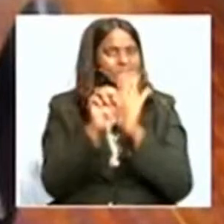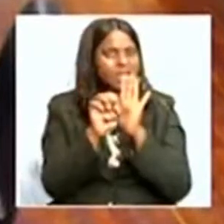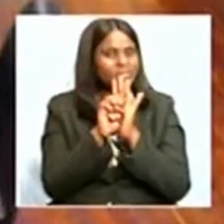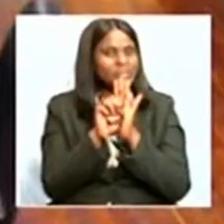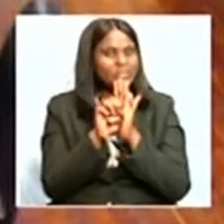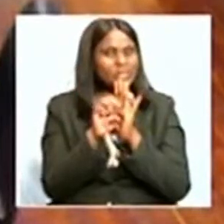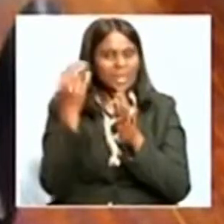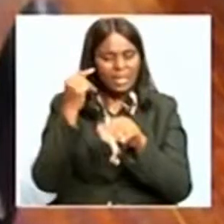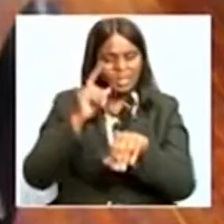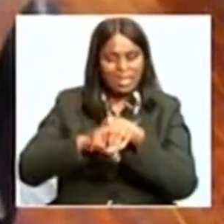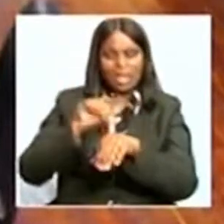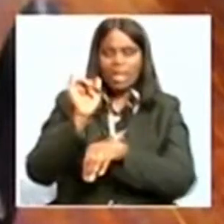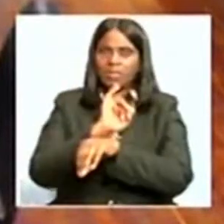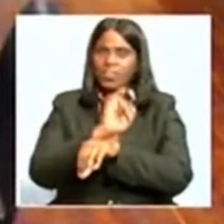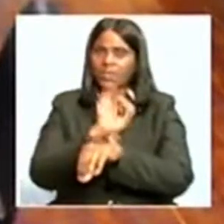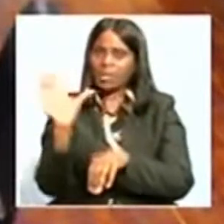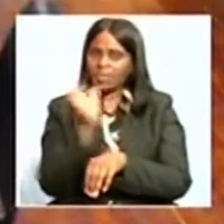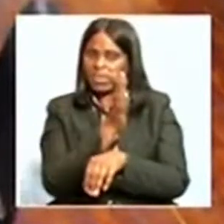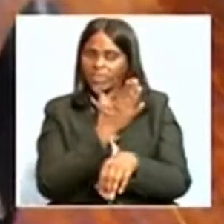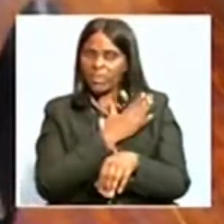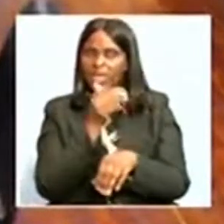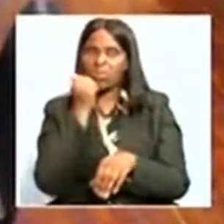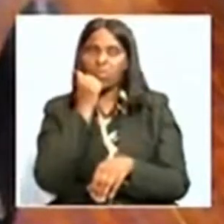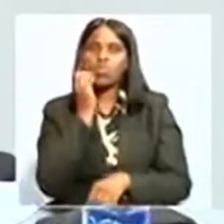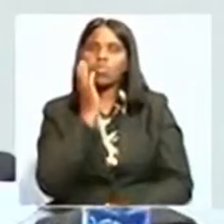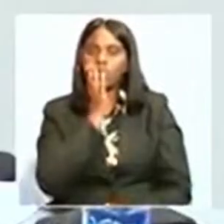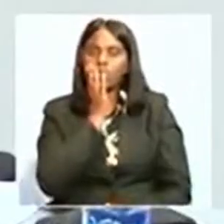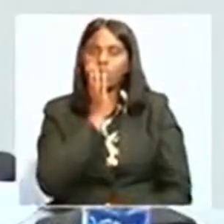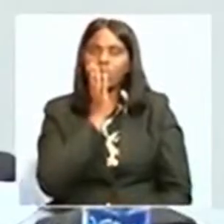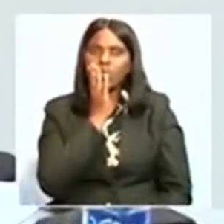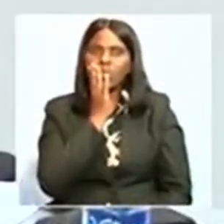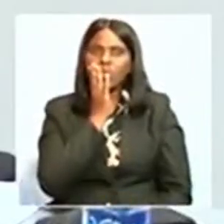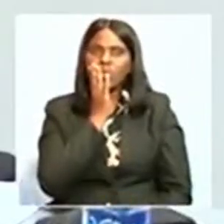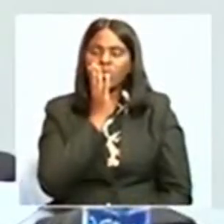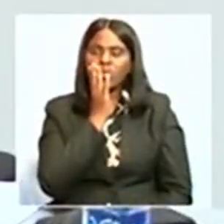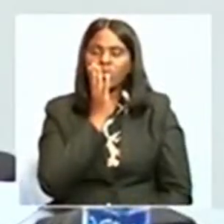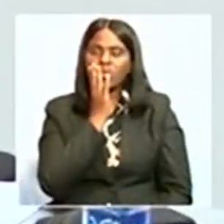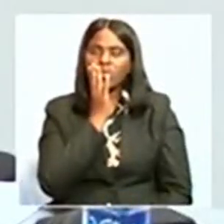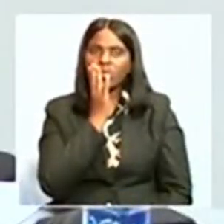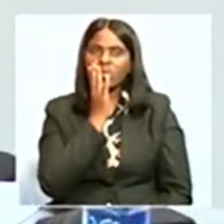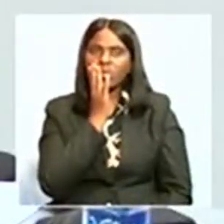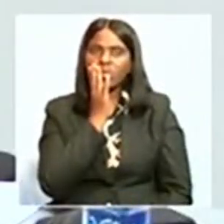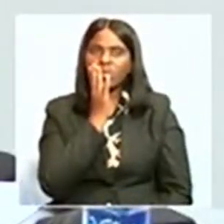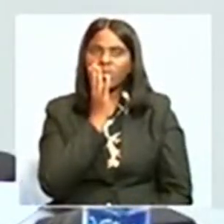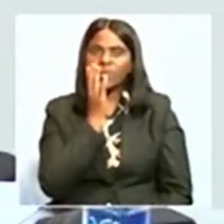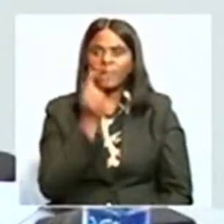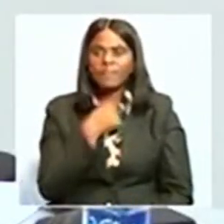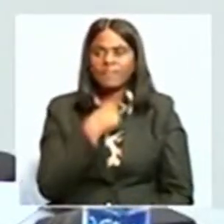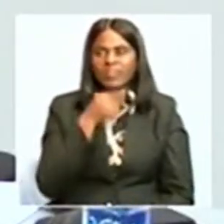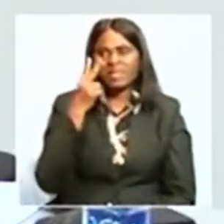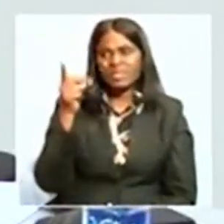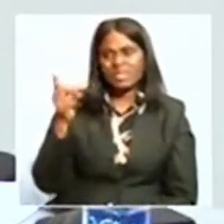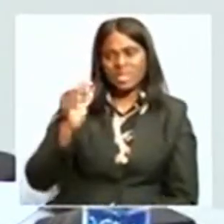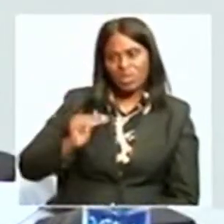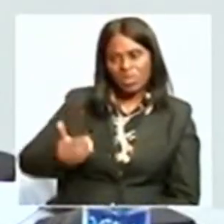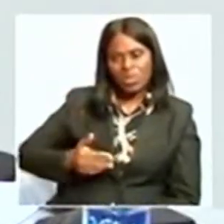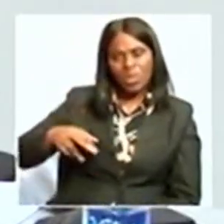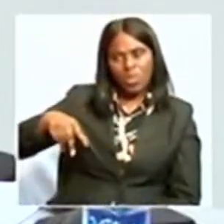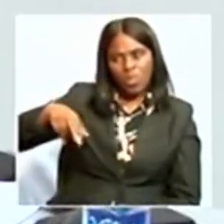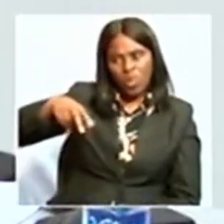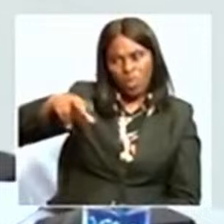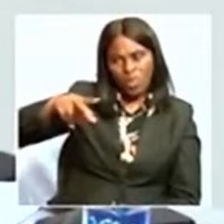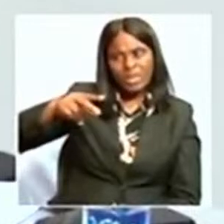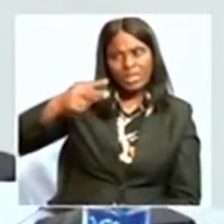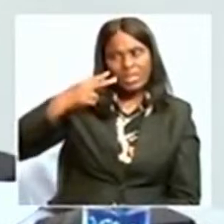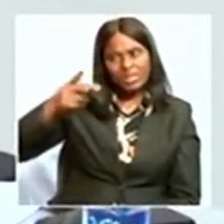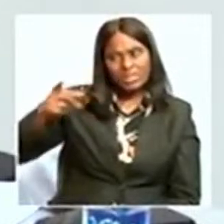night I was driving back to my mansion, and I saw a lady who was walking looking like